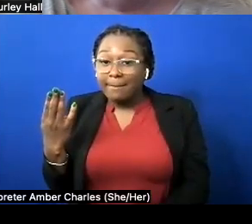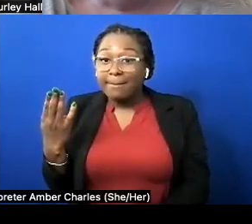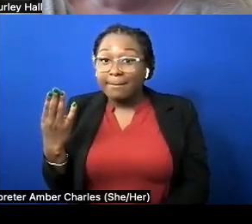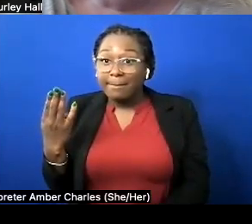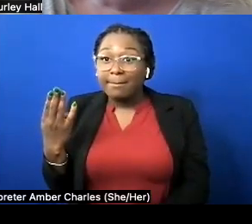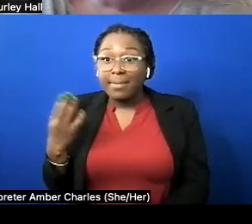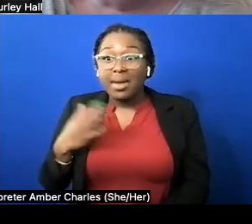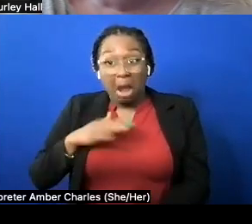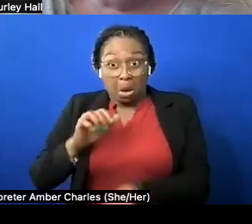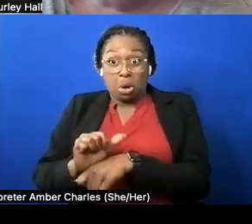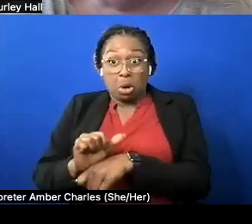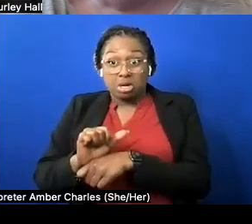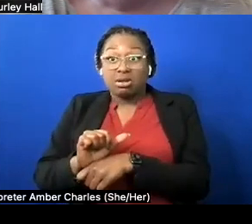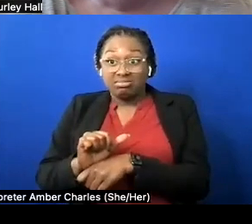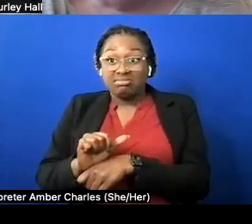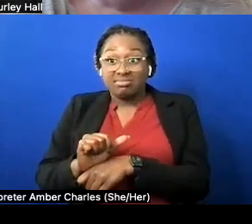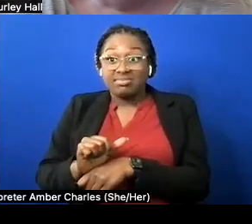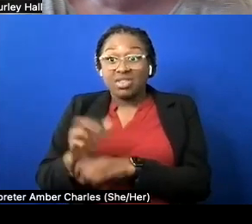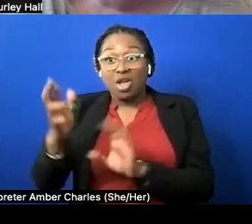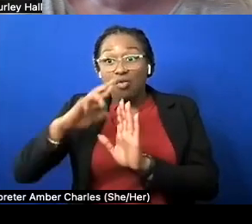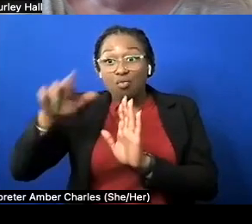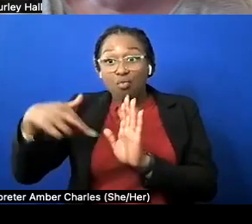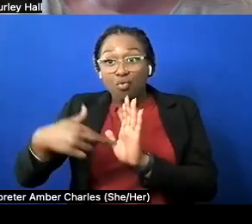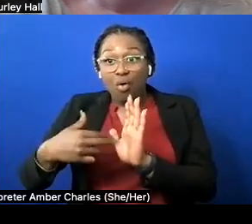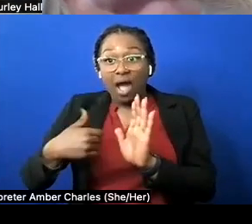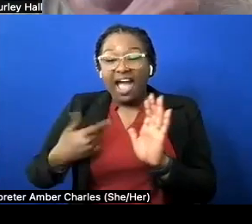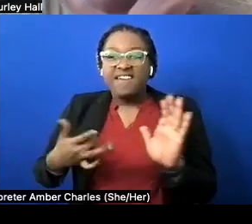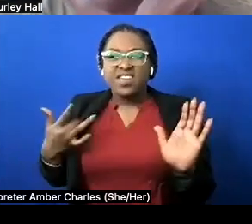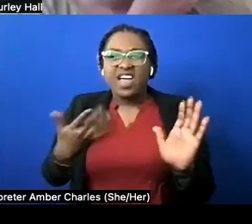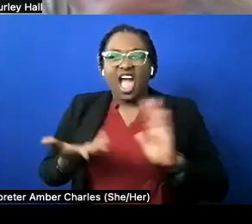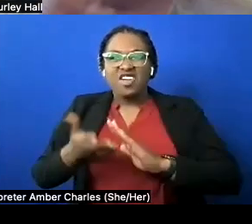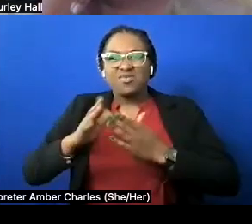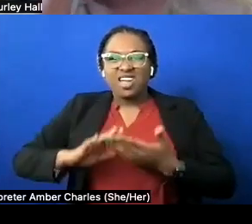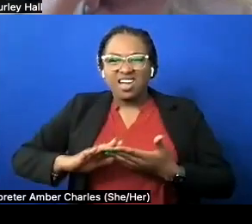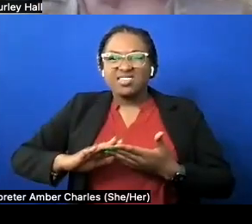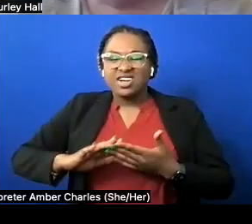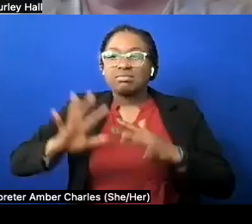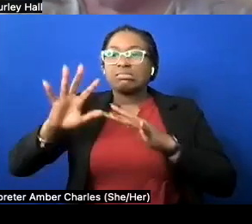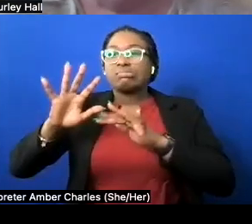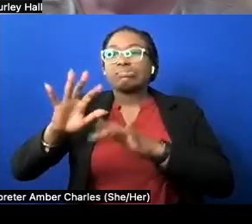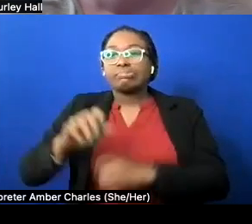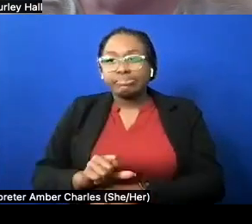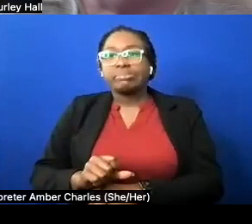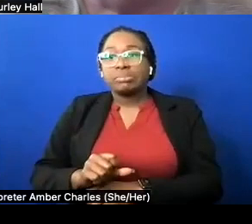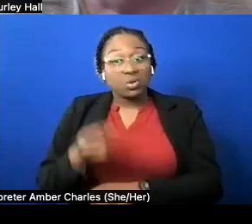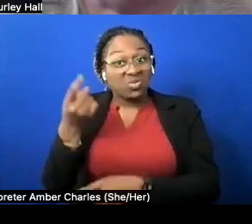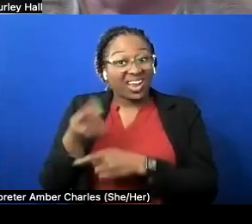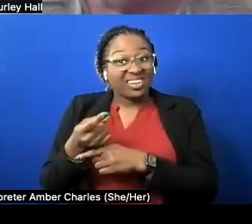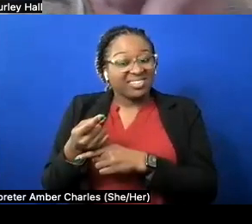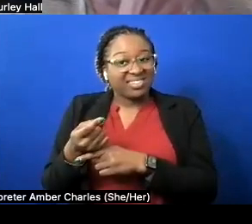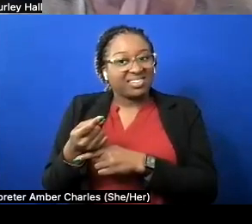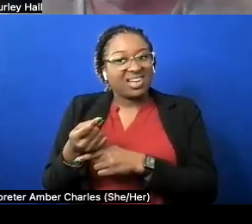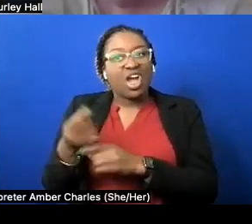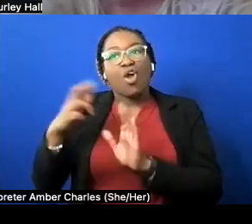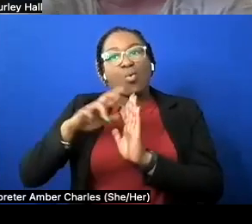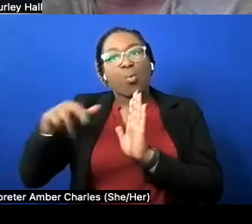my work, a role that I had become so accustomed to, right? A role that